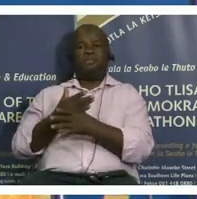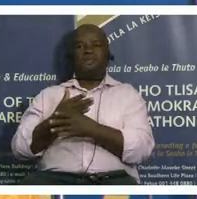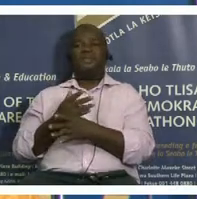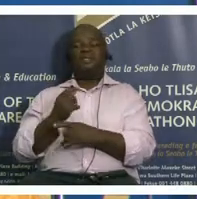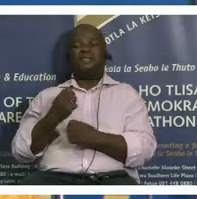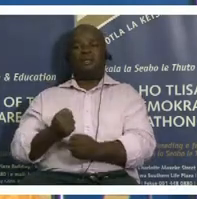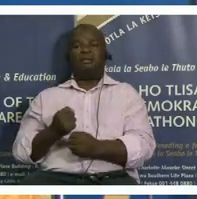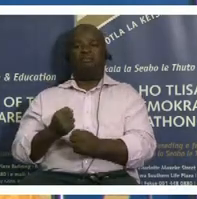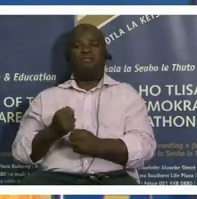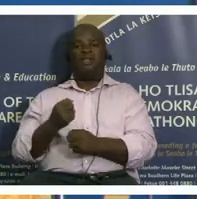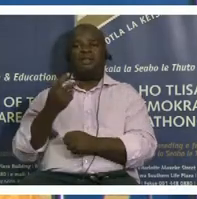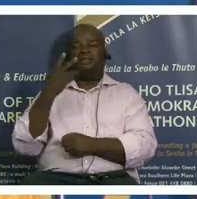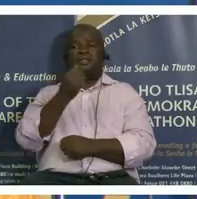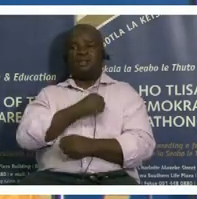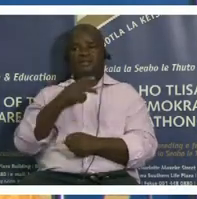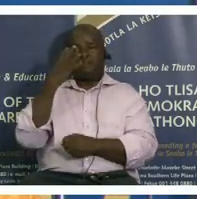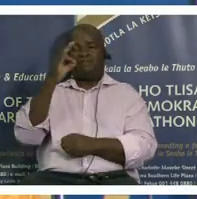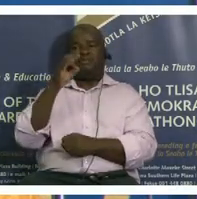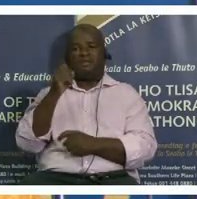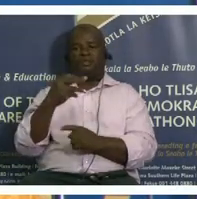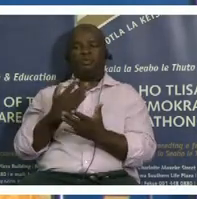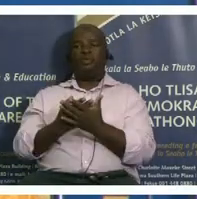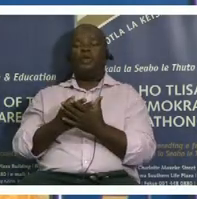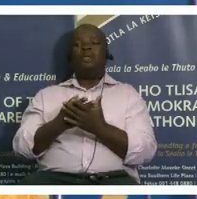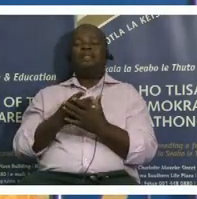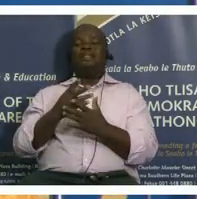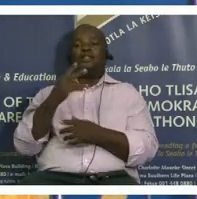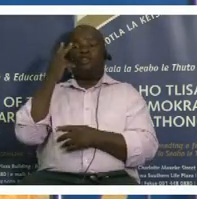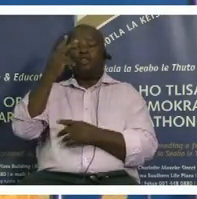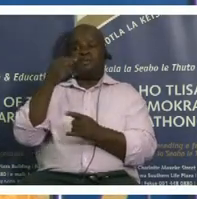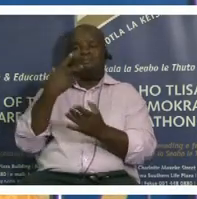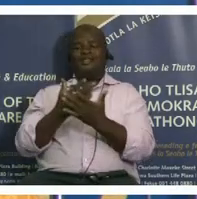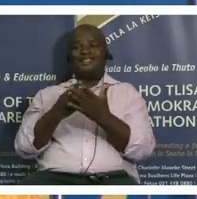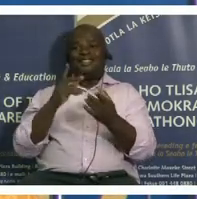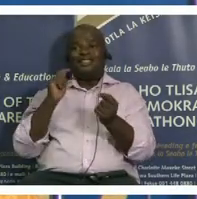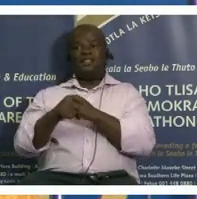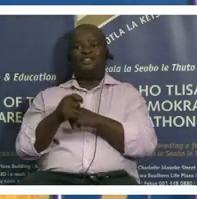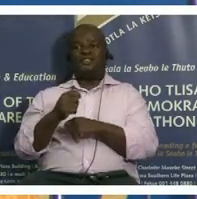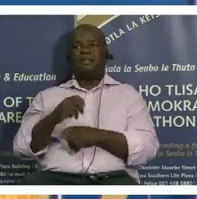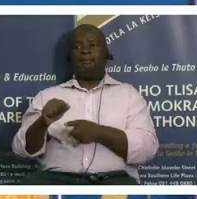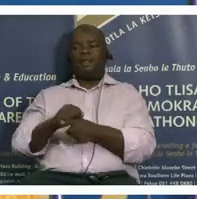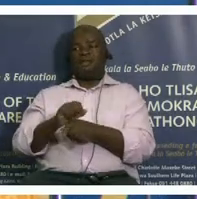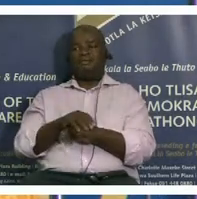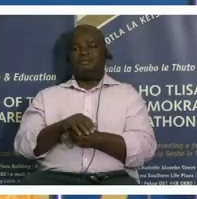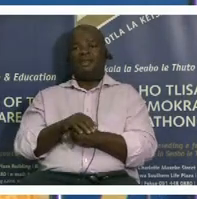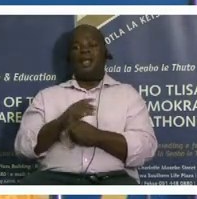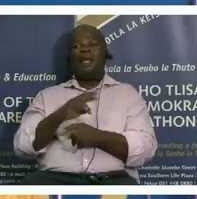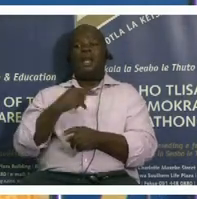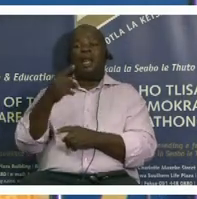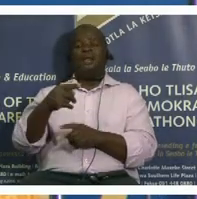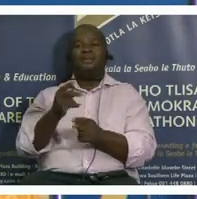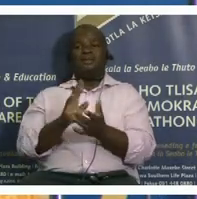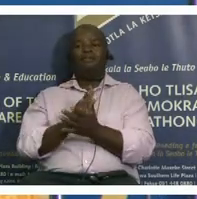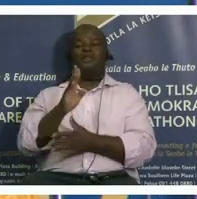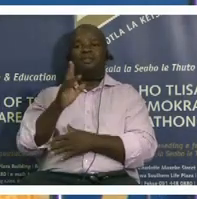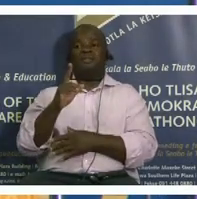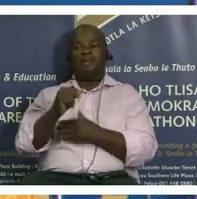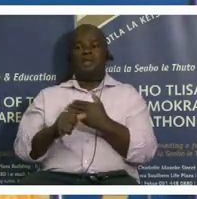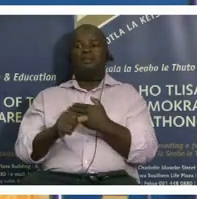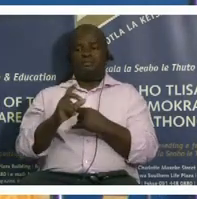ideals into pragmatic action. In the next 14 months, we shall take decisive